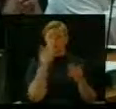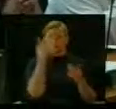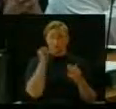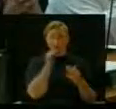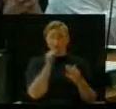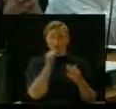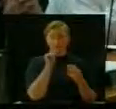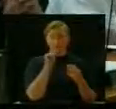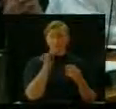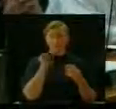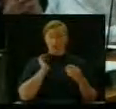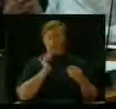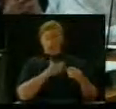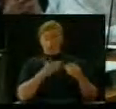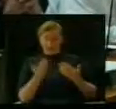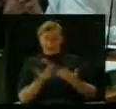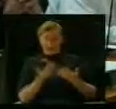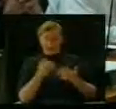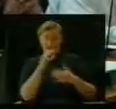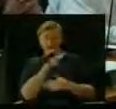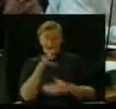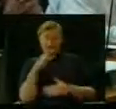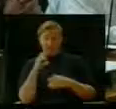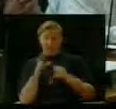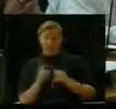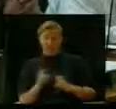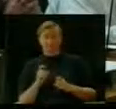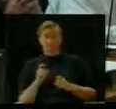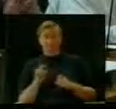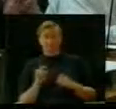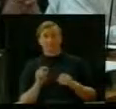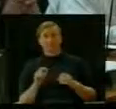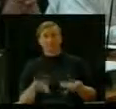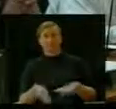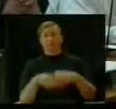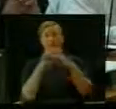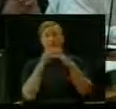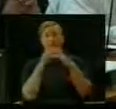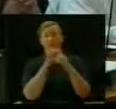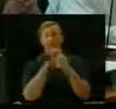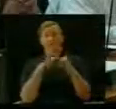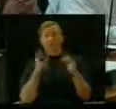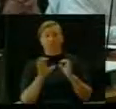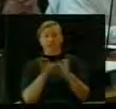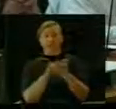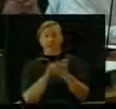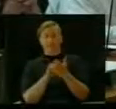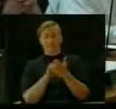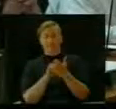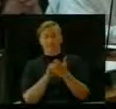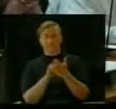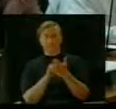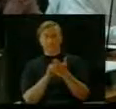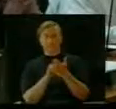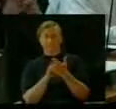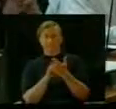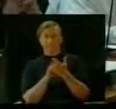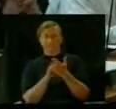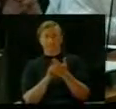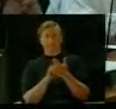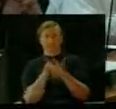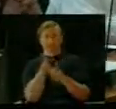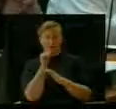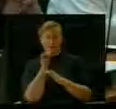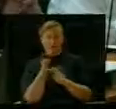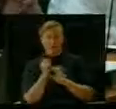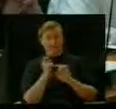So why don't we, as a commission, come up with a committee to do this, instead